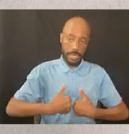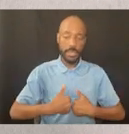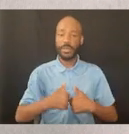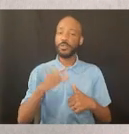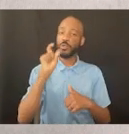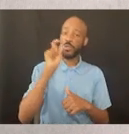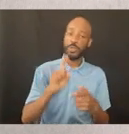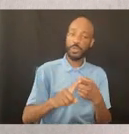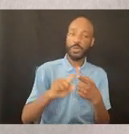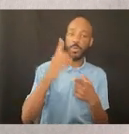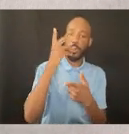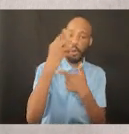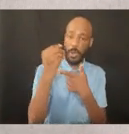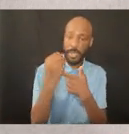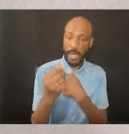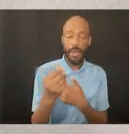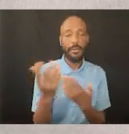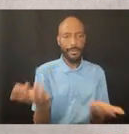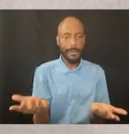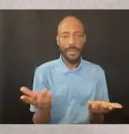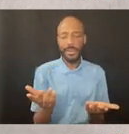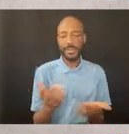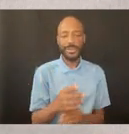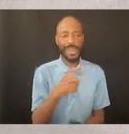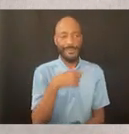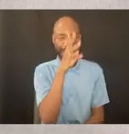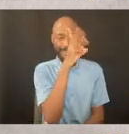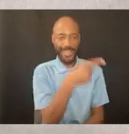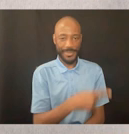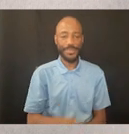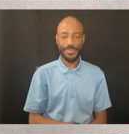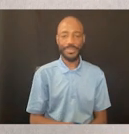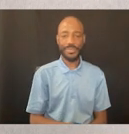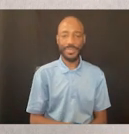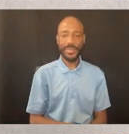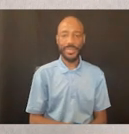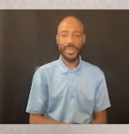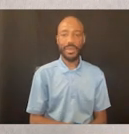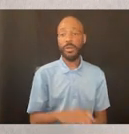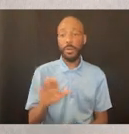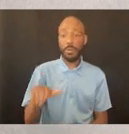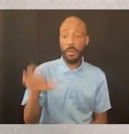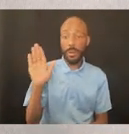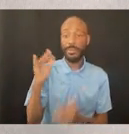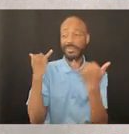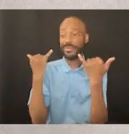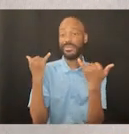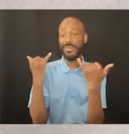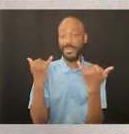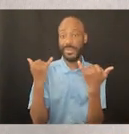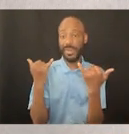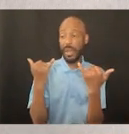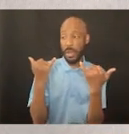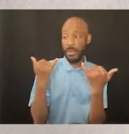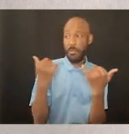we've grown up with the situation where we get warnings via radio and that